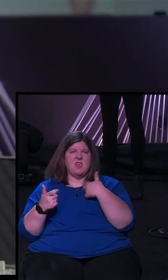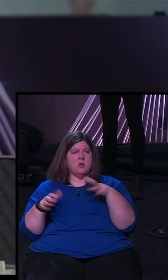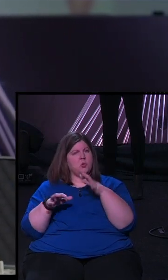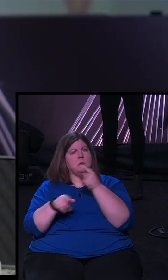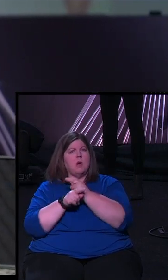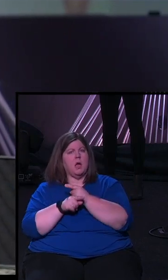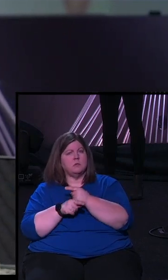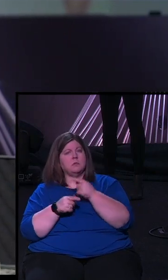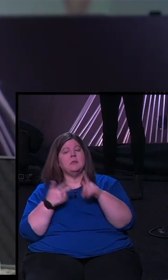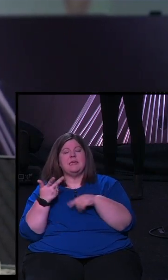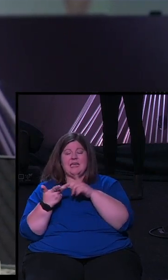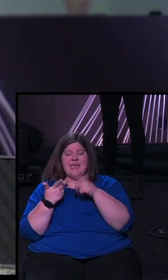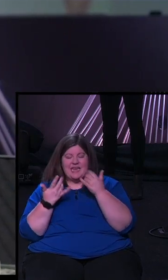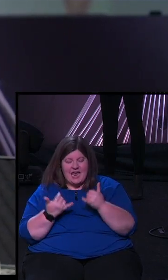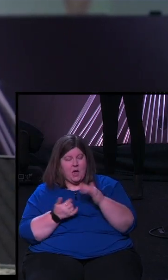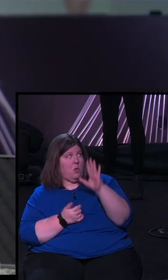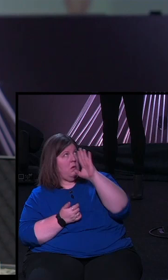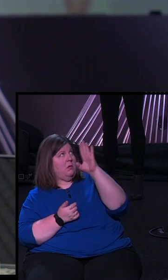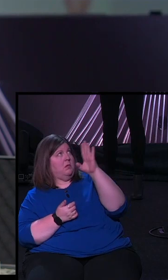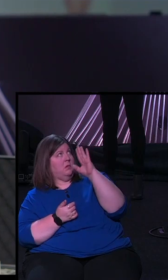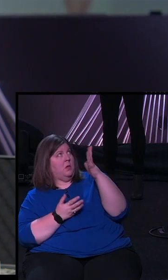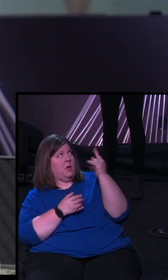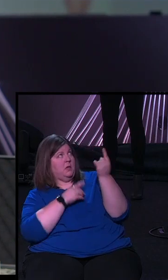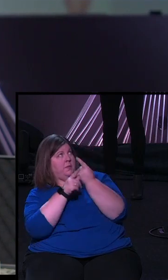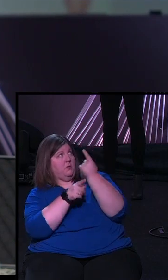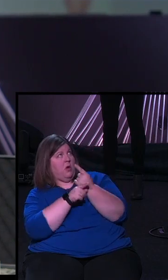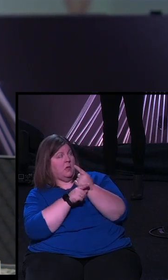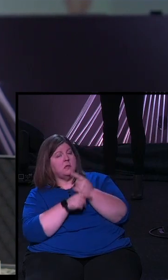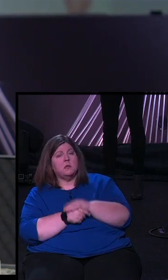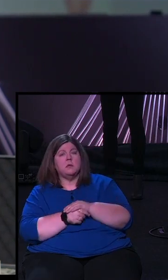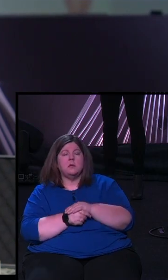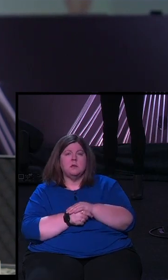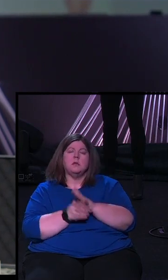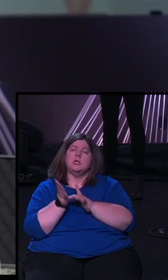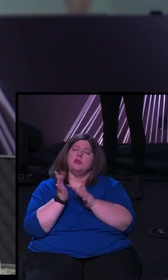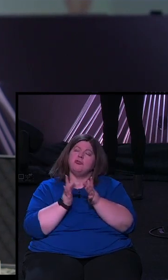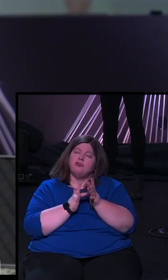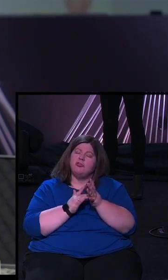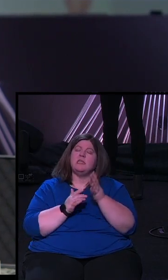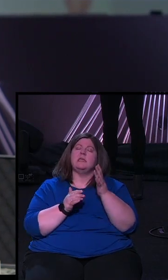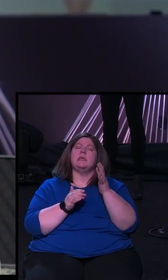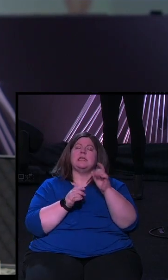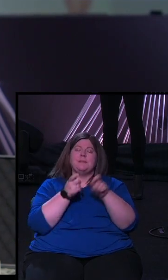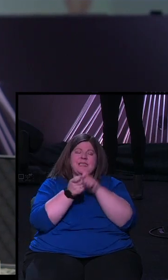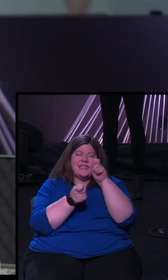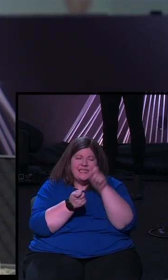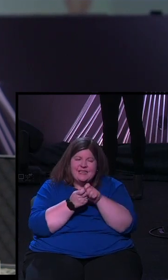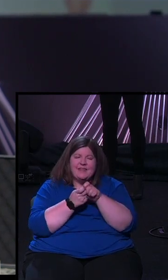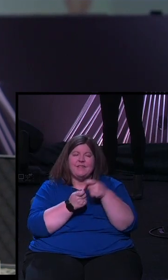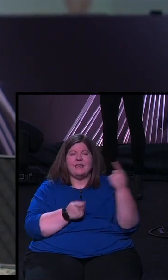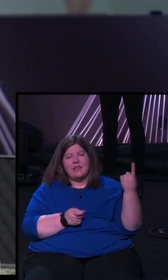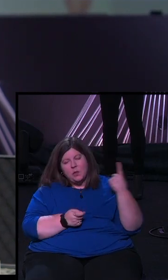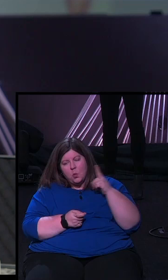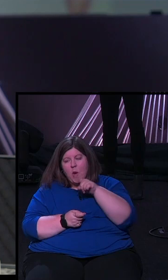in the eyes of the one that runs a kingdom. And Jesus made it a point to stop in Jericho to have this conversation with